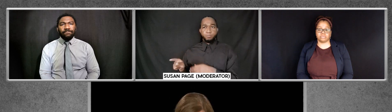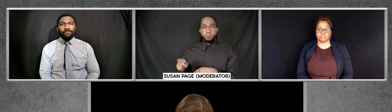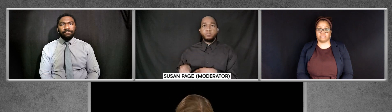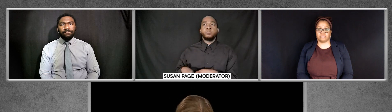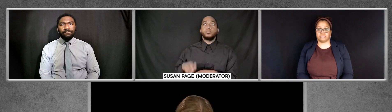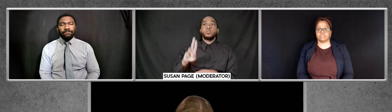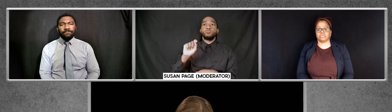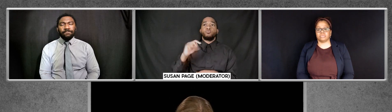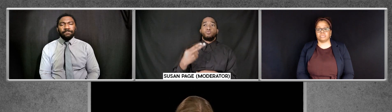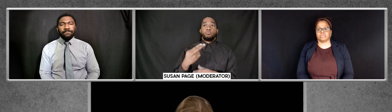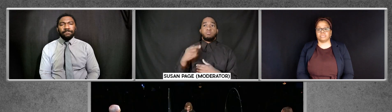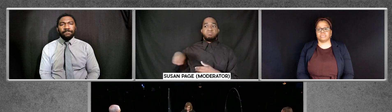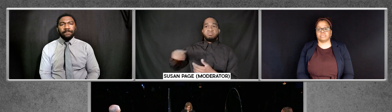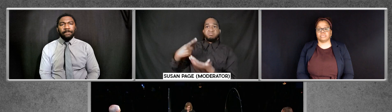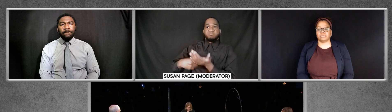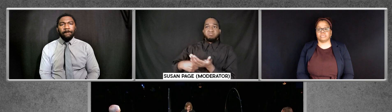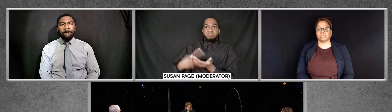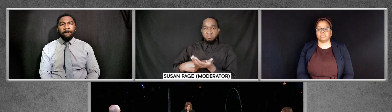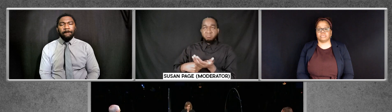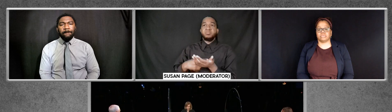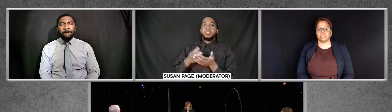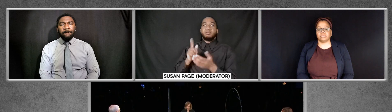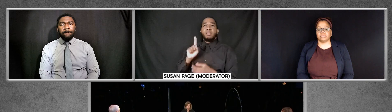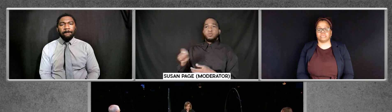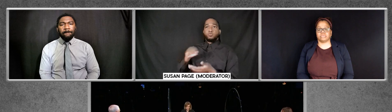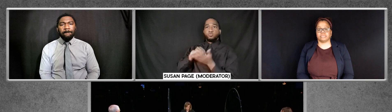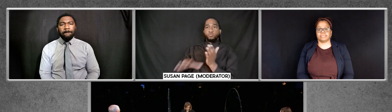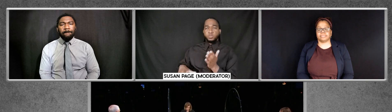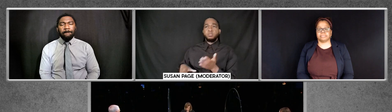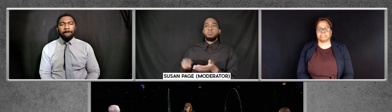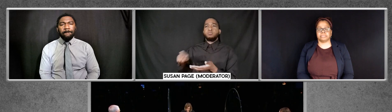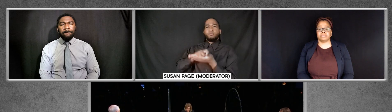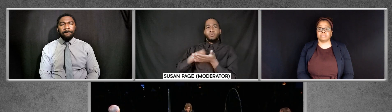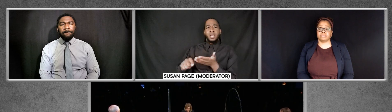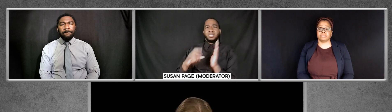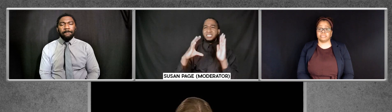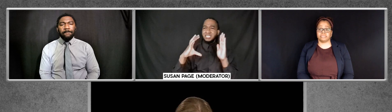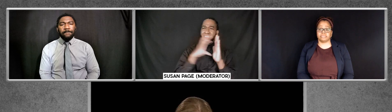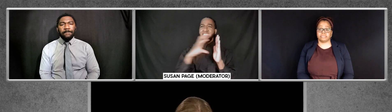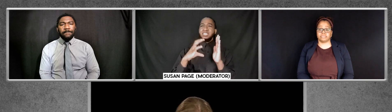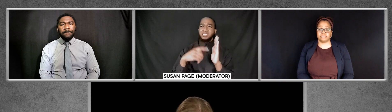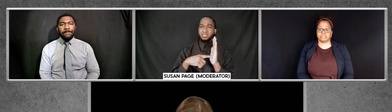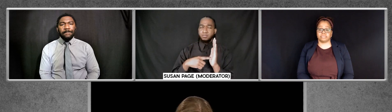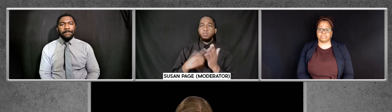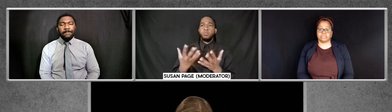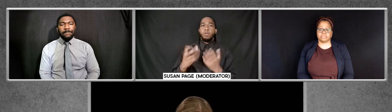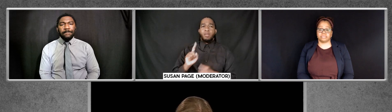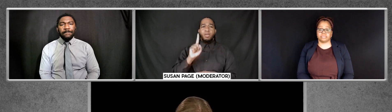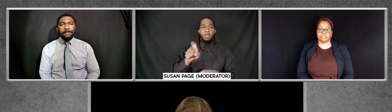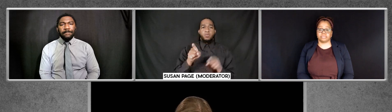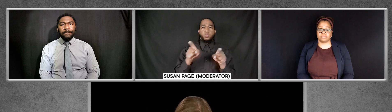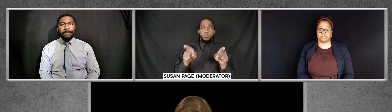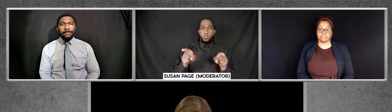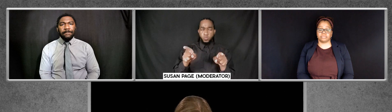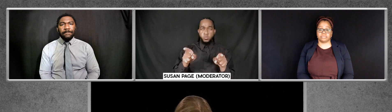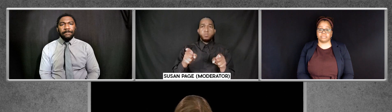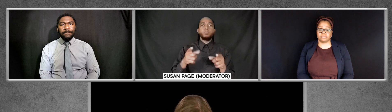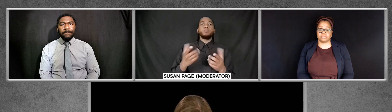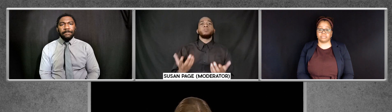in the state to write essays about what they would like to ask you. And I want to close tonight's debate with the question posed